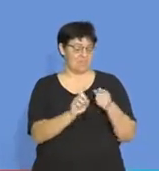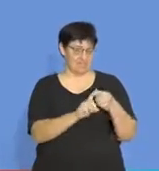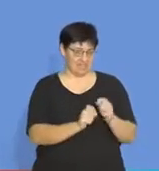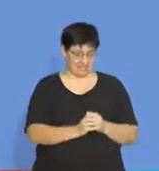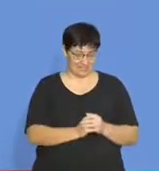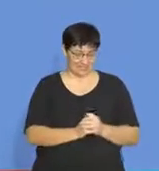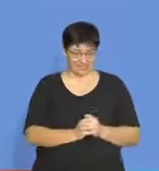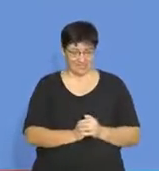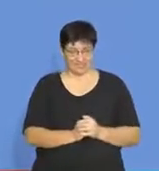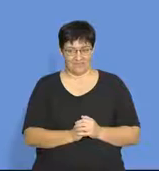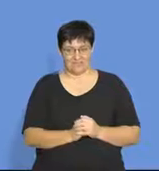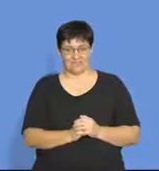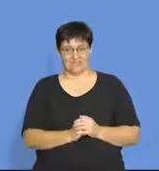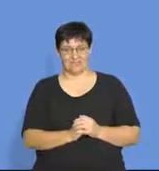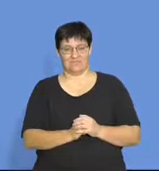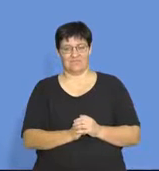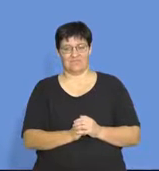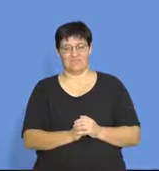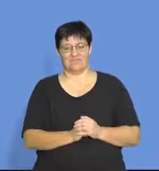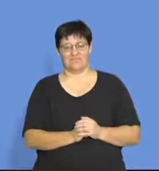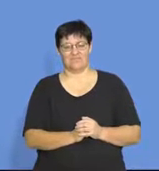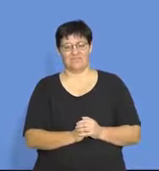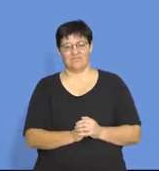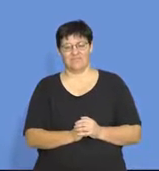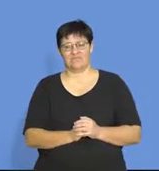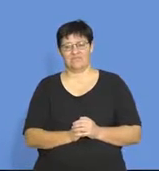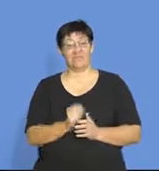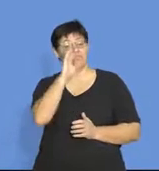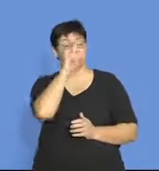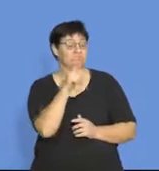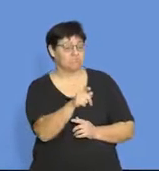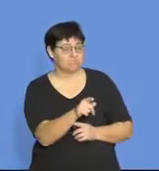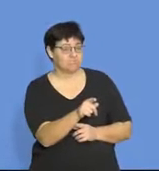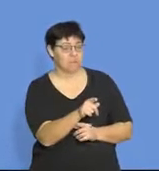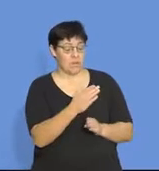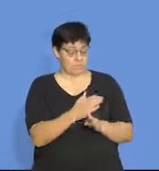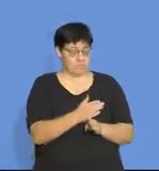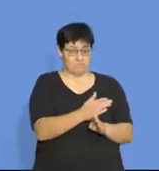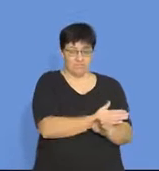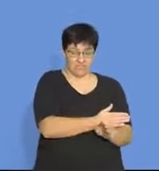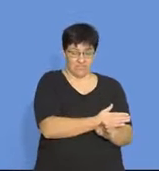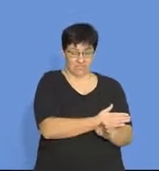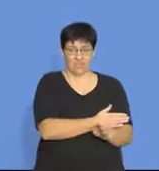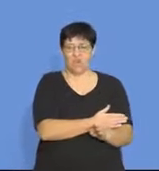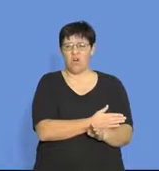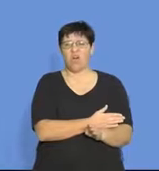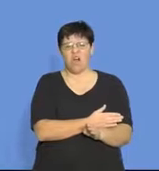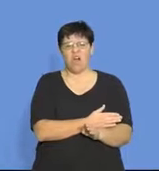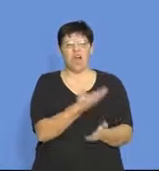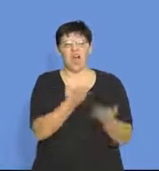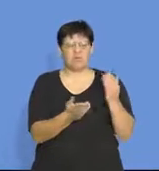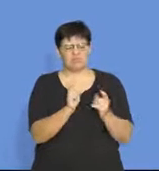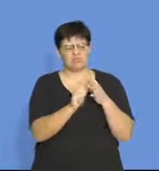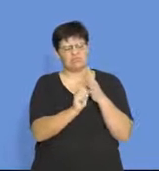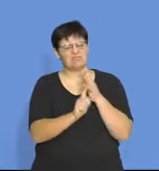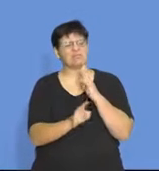last segment. So remember, just before that, the types of equations that we've spoken about